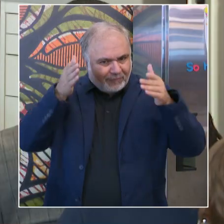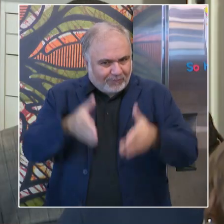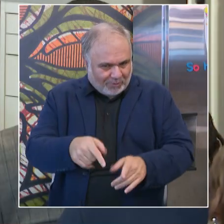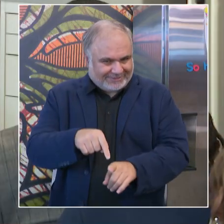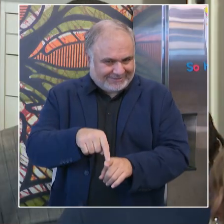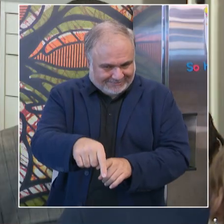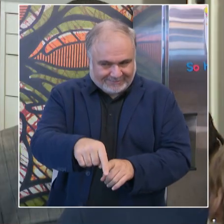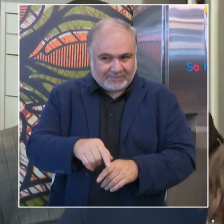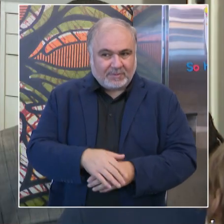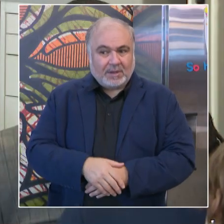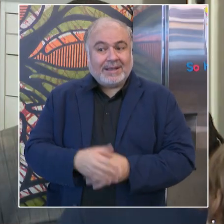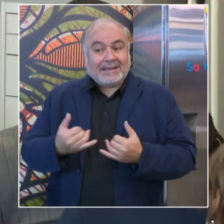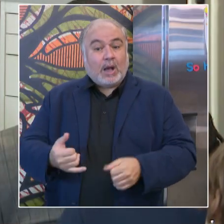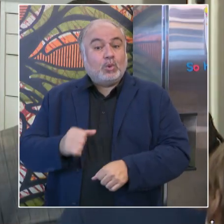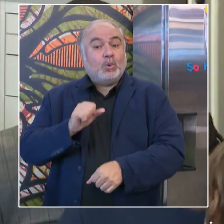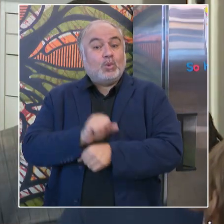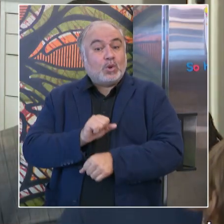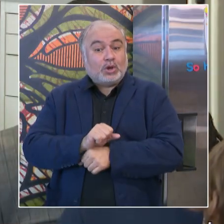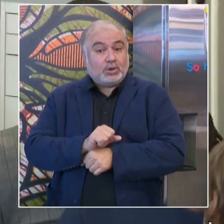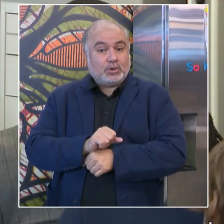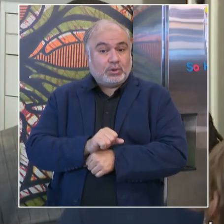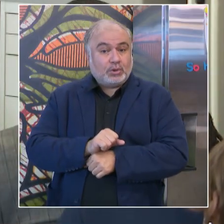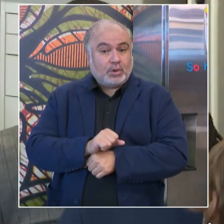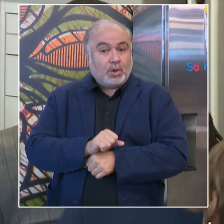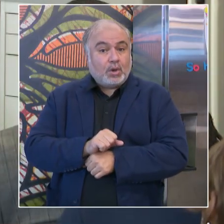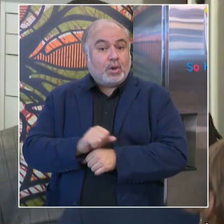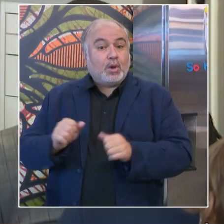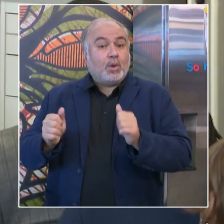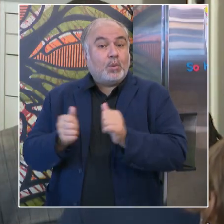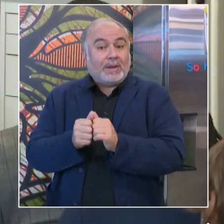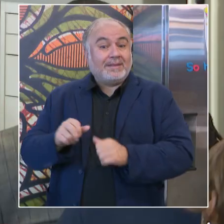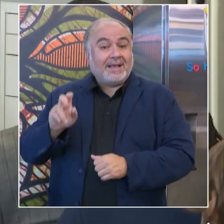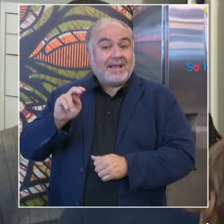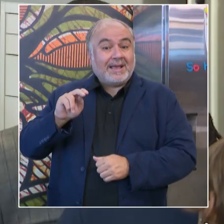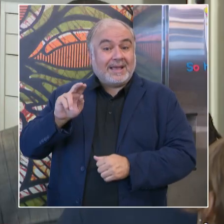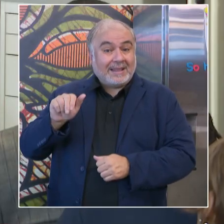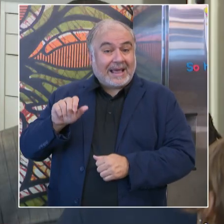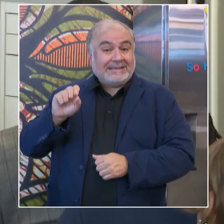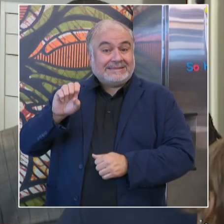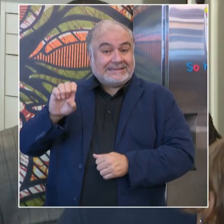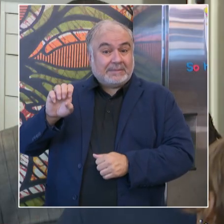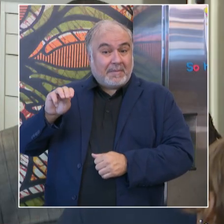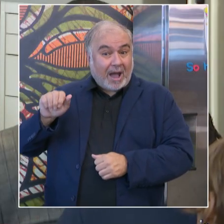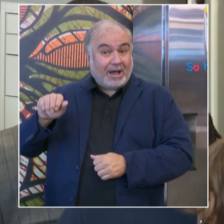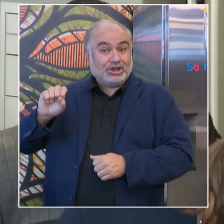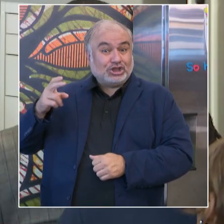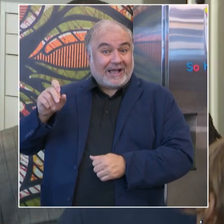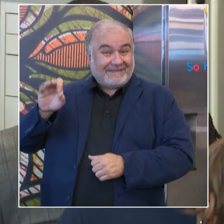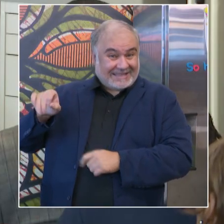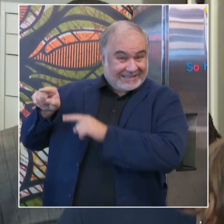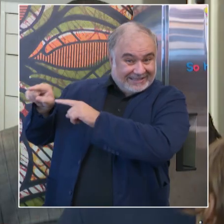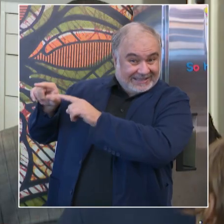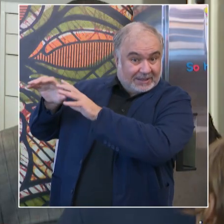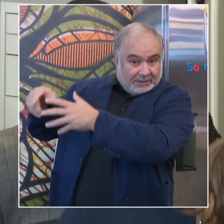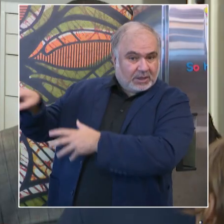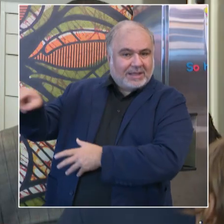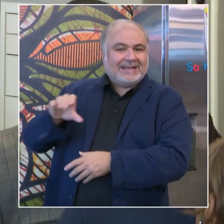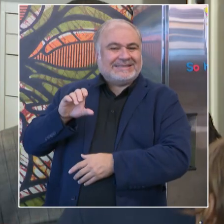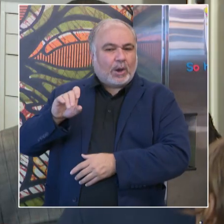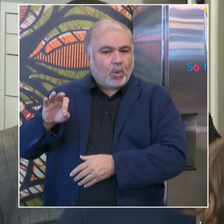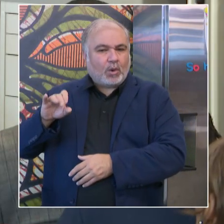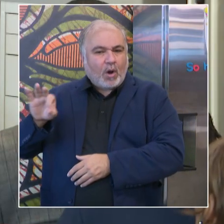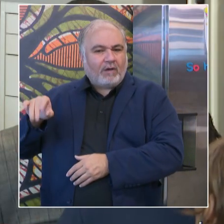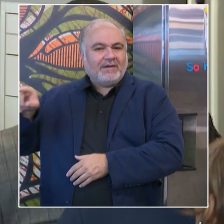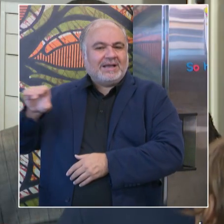health information specialist and completing his medical assistant certification at the University of the District of Columbia. I know you'll enjoy